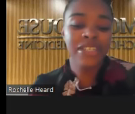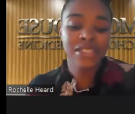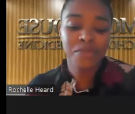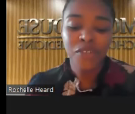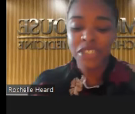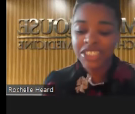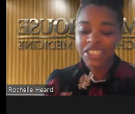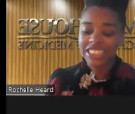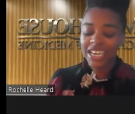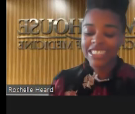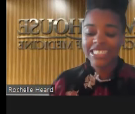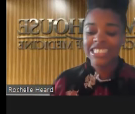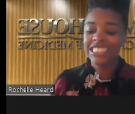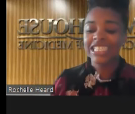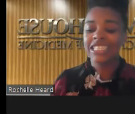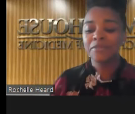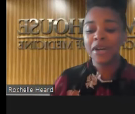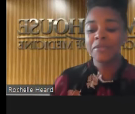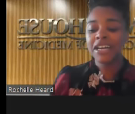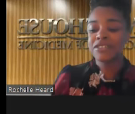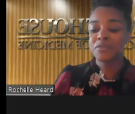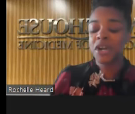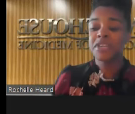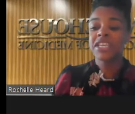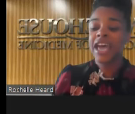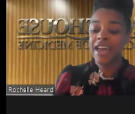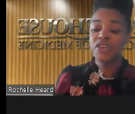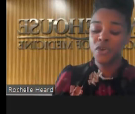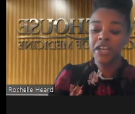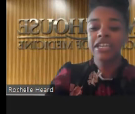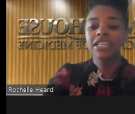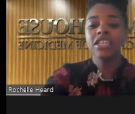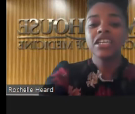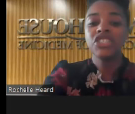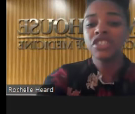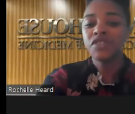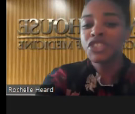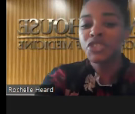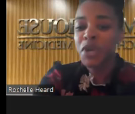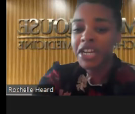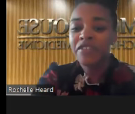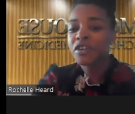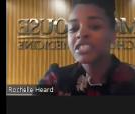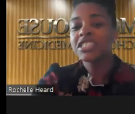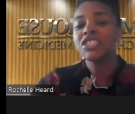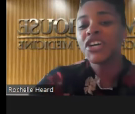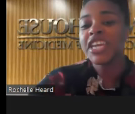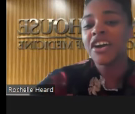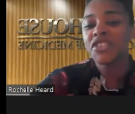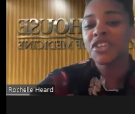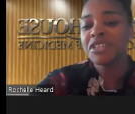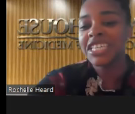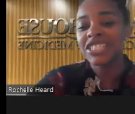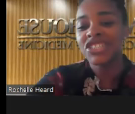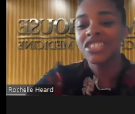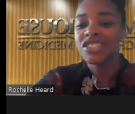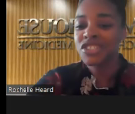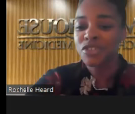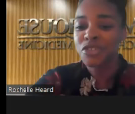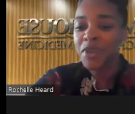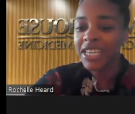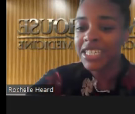a principal research scientist in the public health department at NORC. Jennifer's work focuses on health